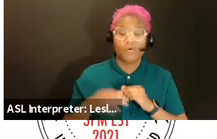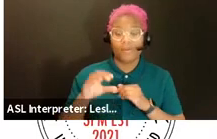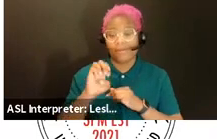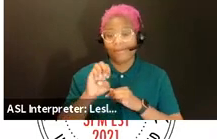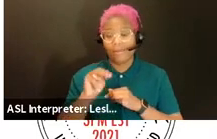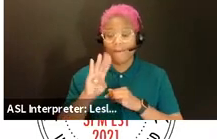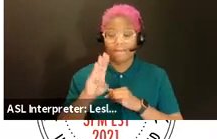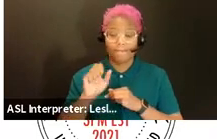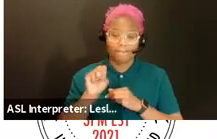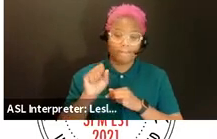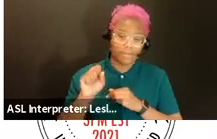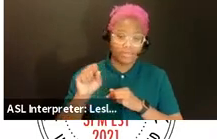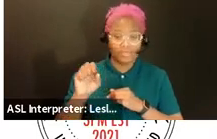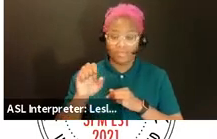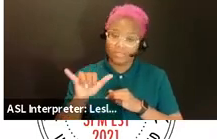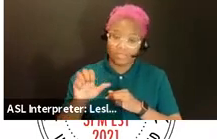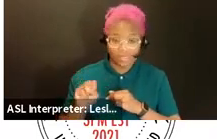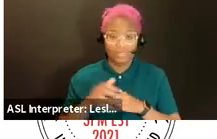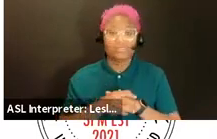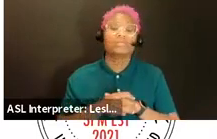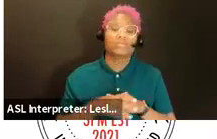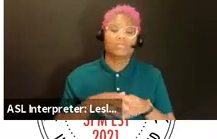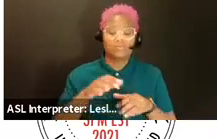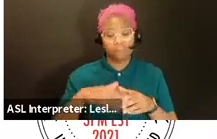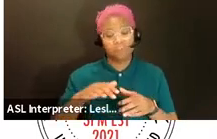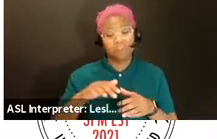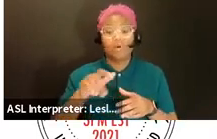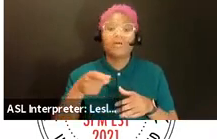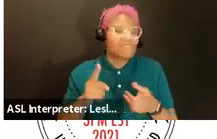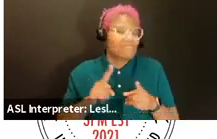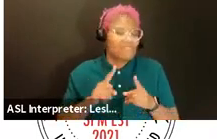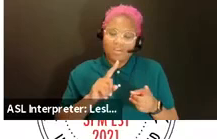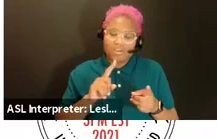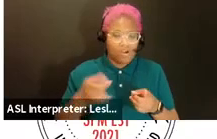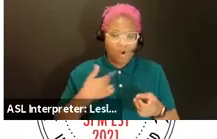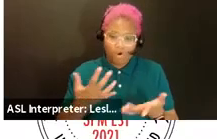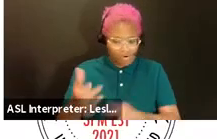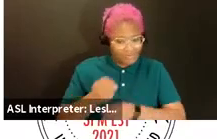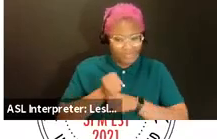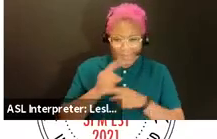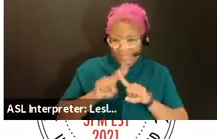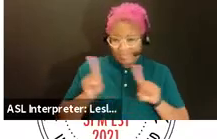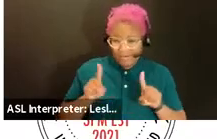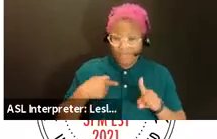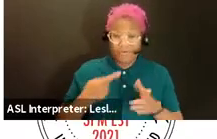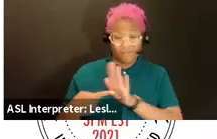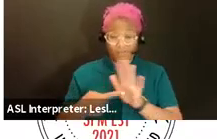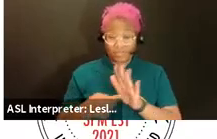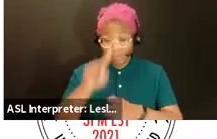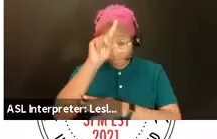now, Germany, the US consulate in Berlin, the US consulate in London, are both handling this